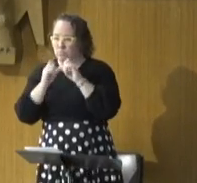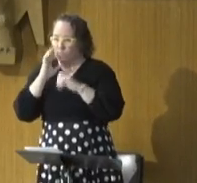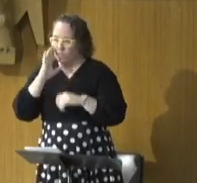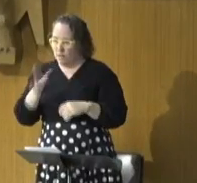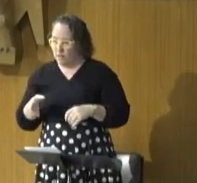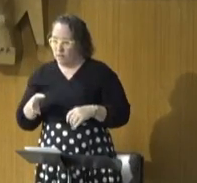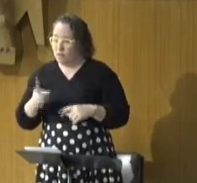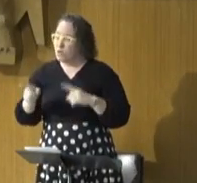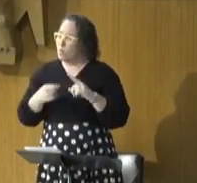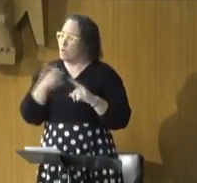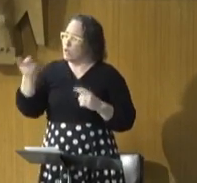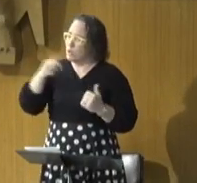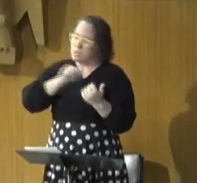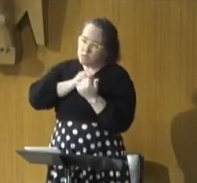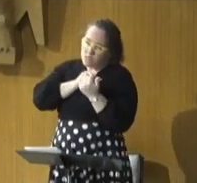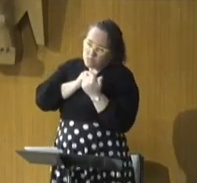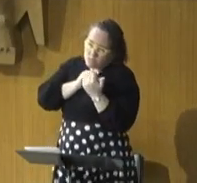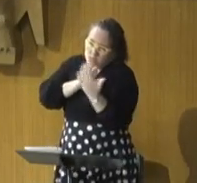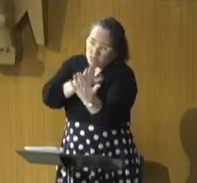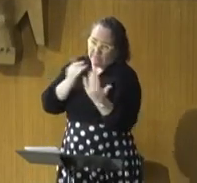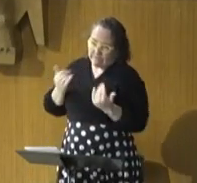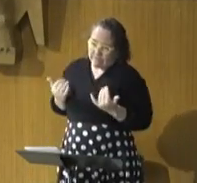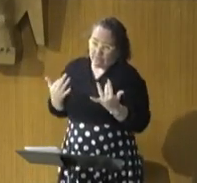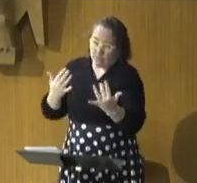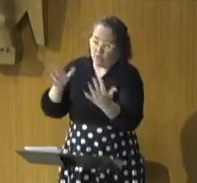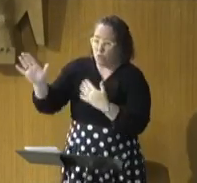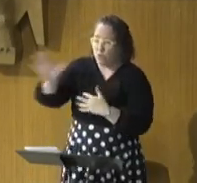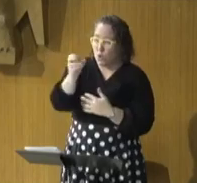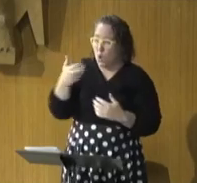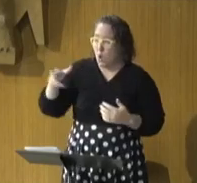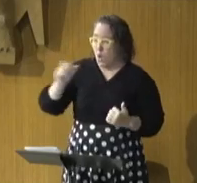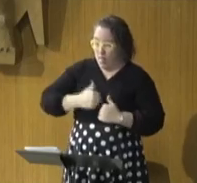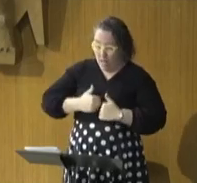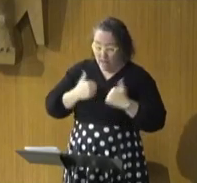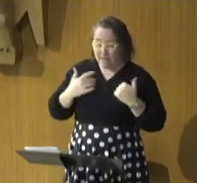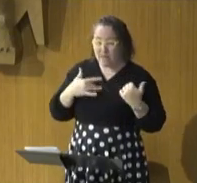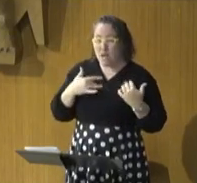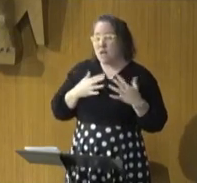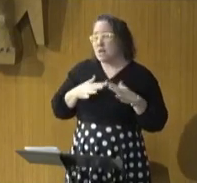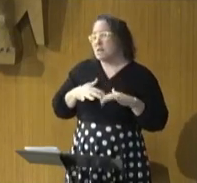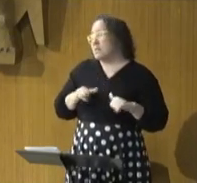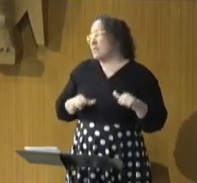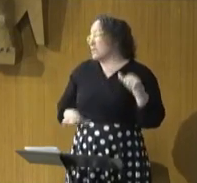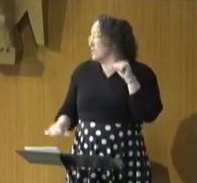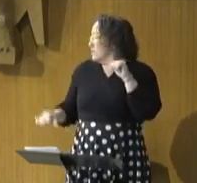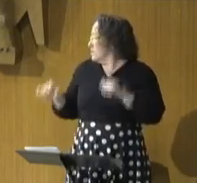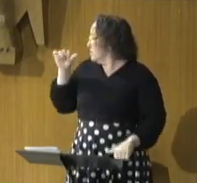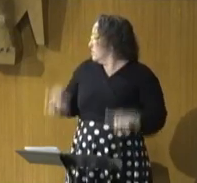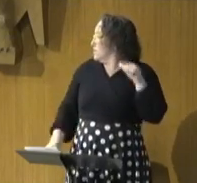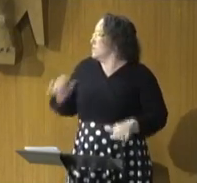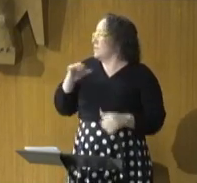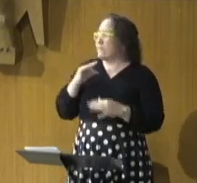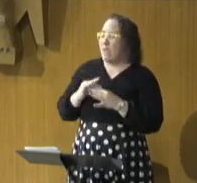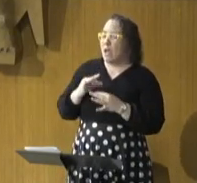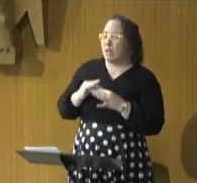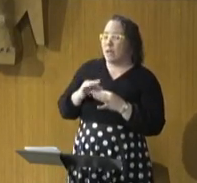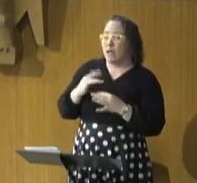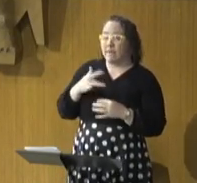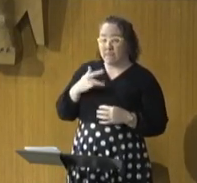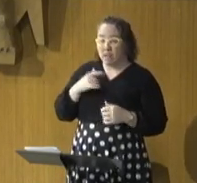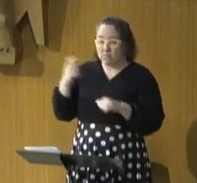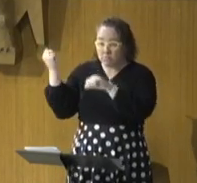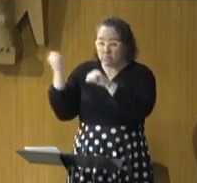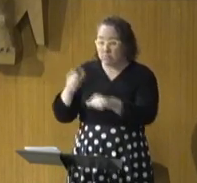So when you face the fiery furnaces of your own lives that will test your faith and ask you to take a stand for what you